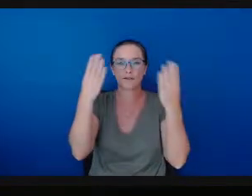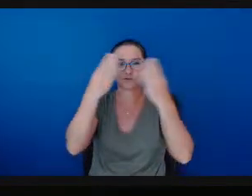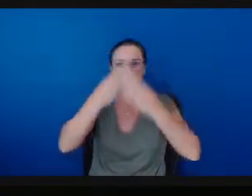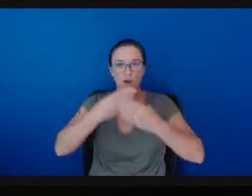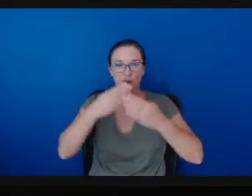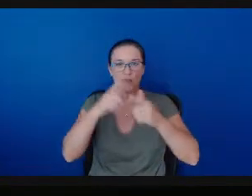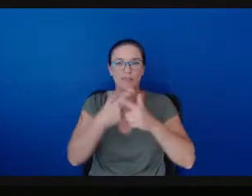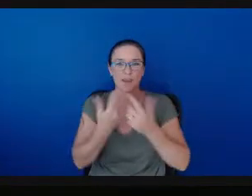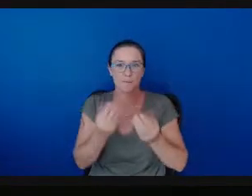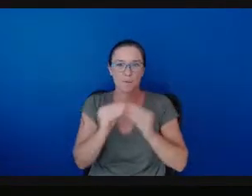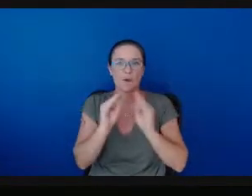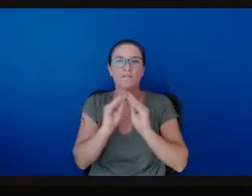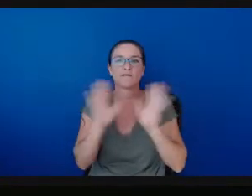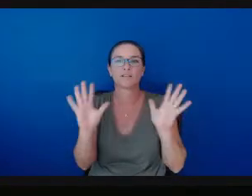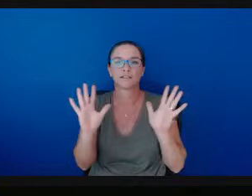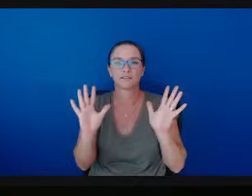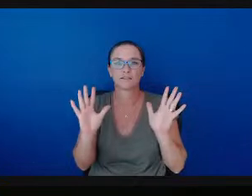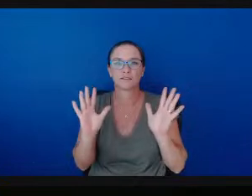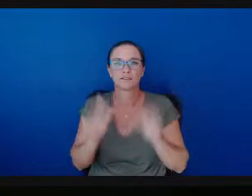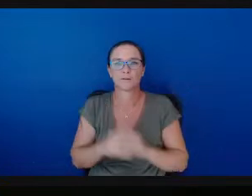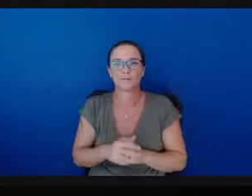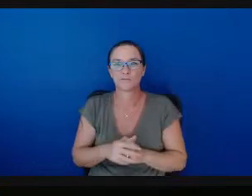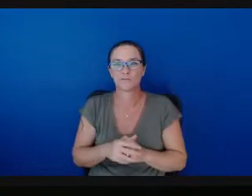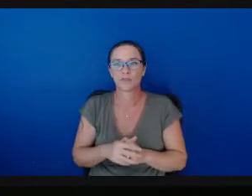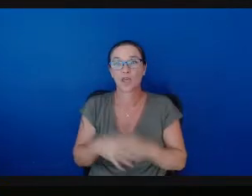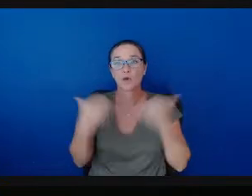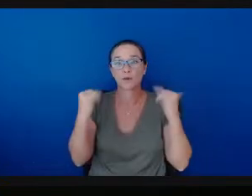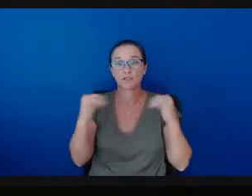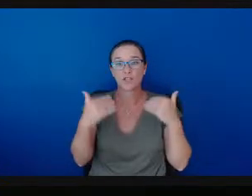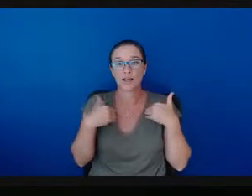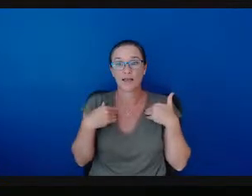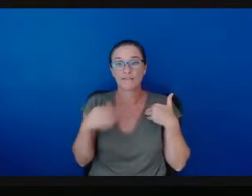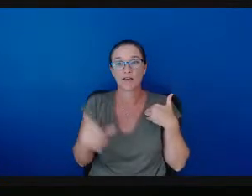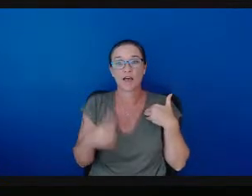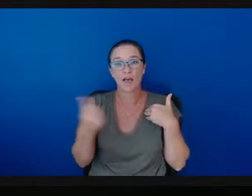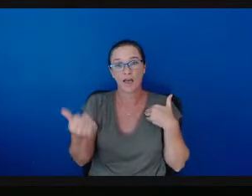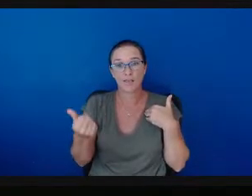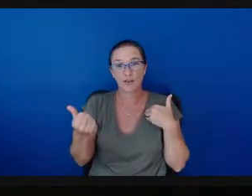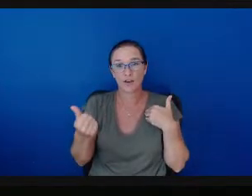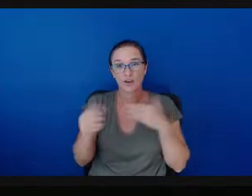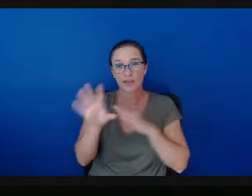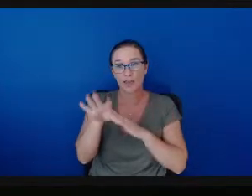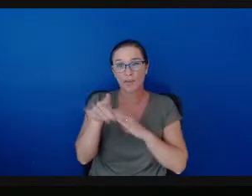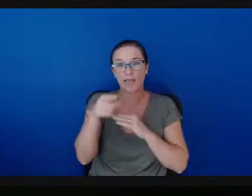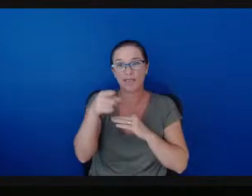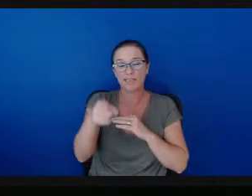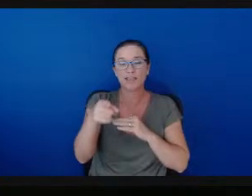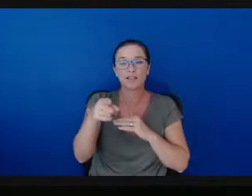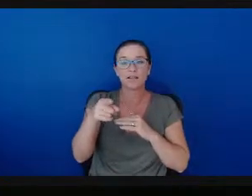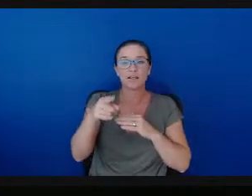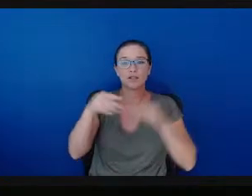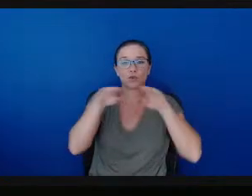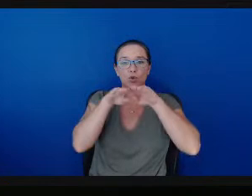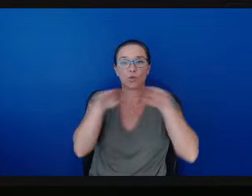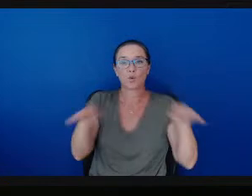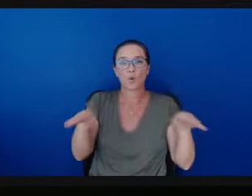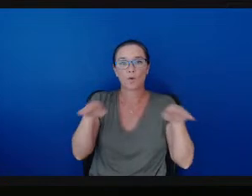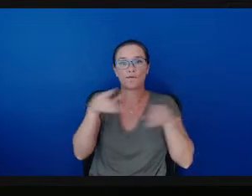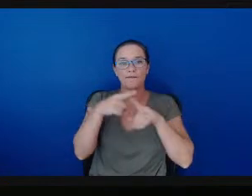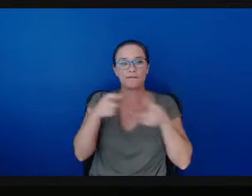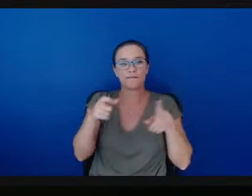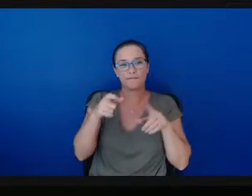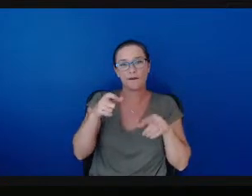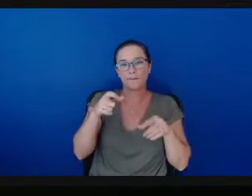on the camera. We still have our other wider cameras. So here is the roof of the old Jagger building. Nice rainbow in effect right